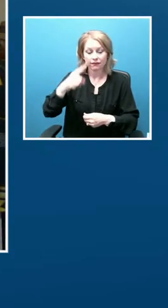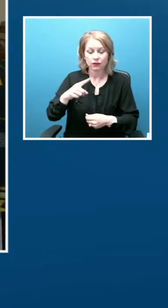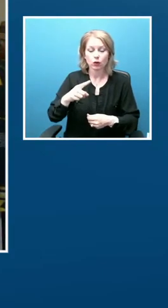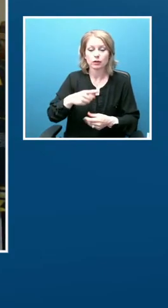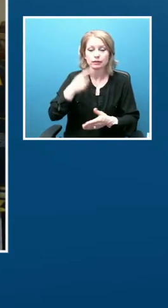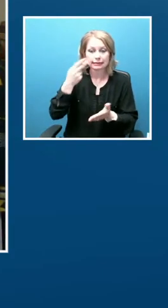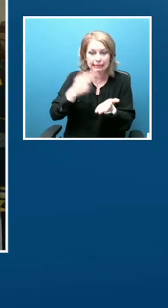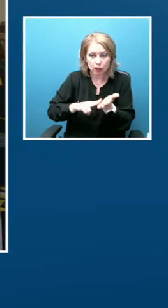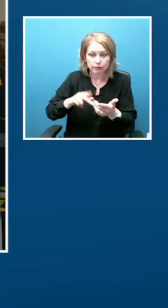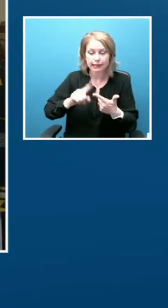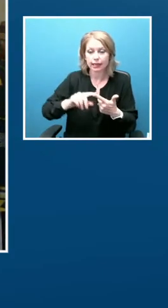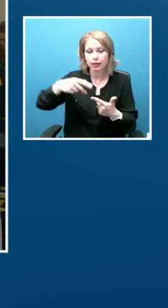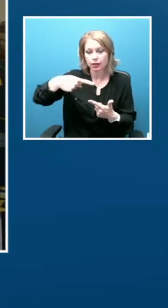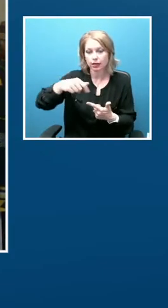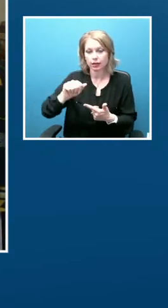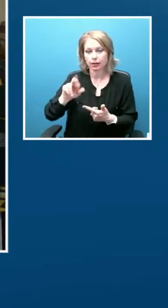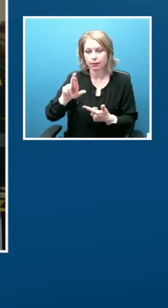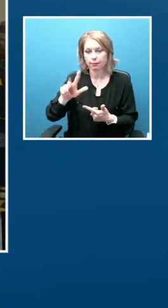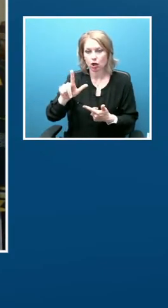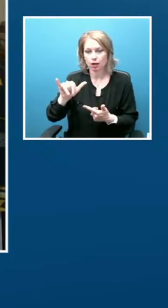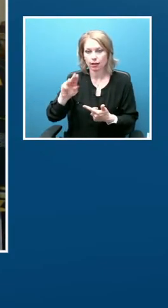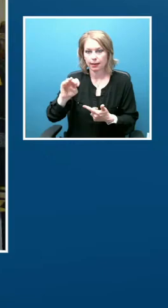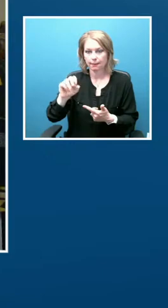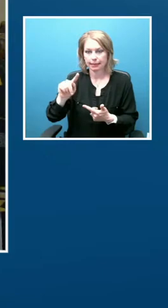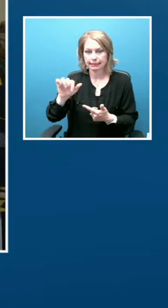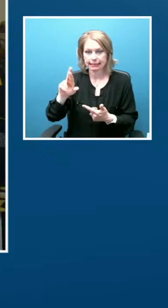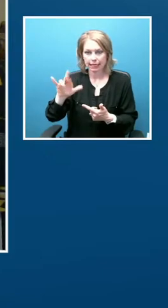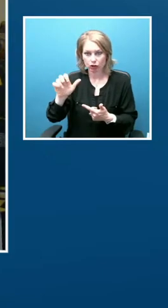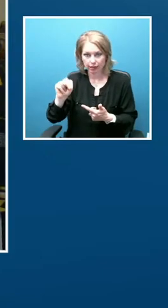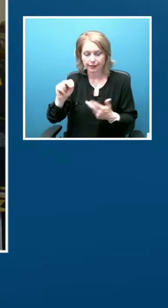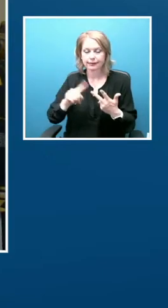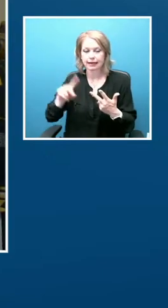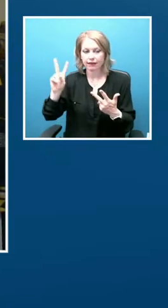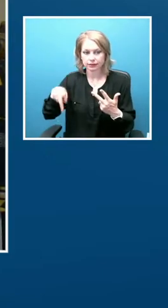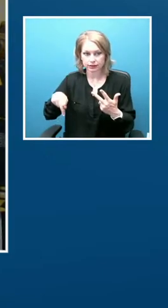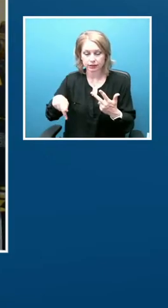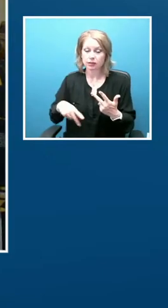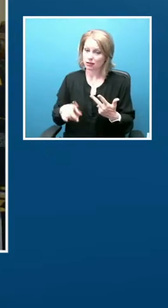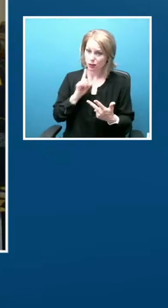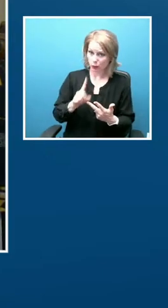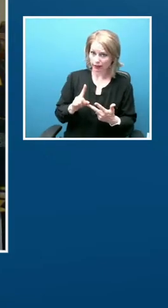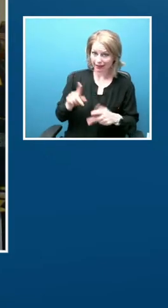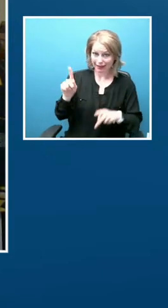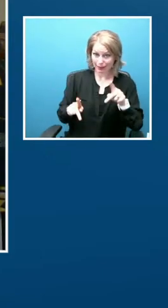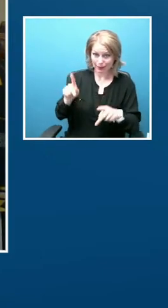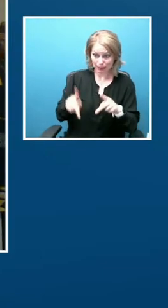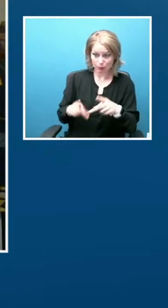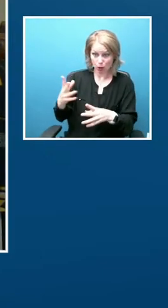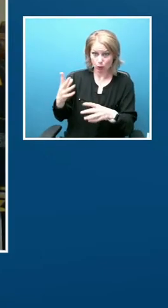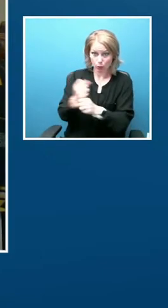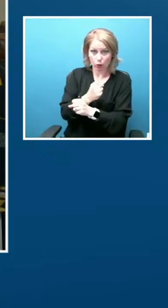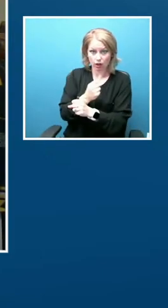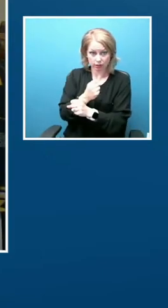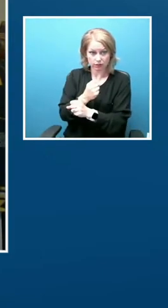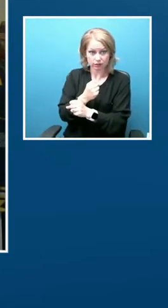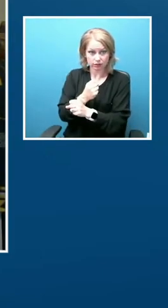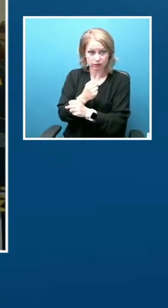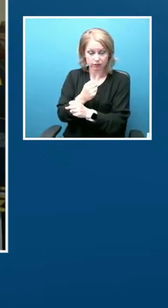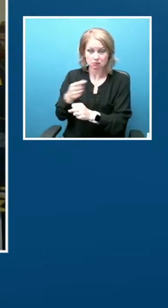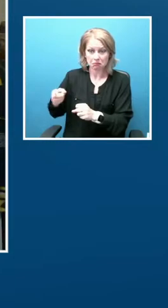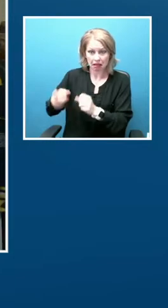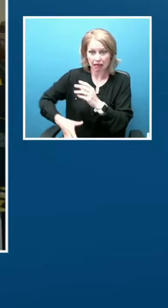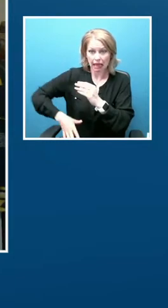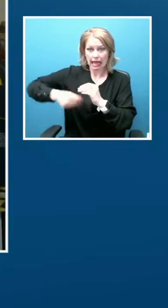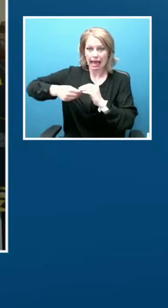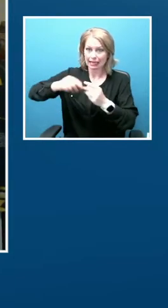parliamentarian, and a vice chair's position. In fact, the individuals who won these contested elections added to the